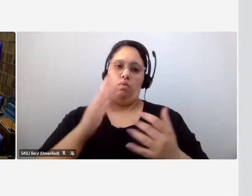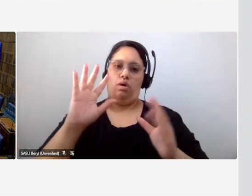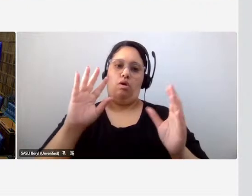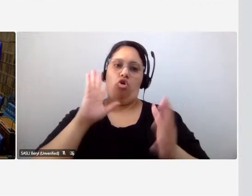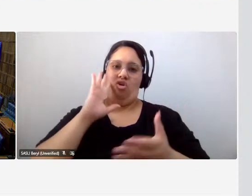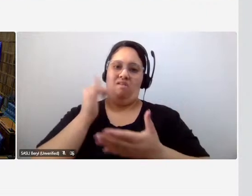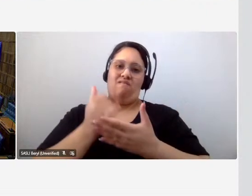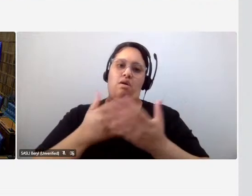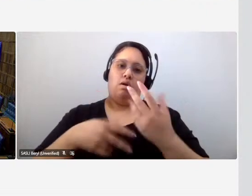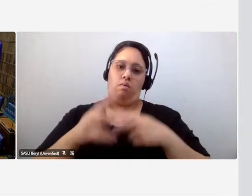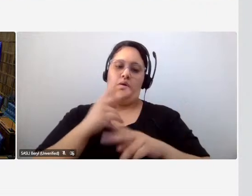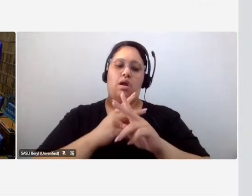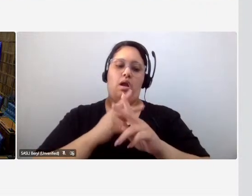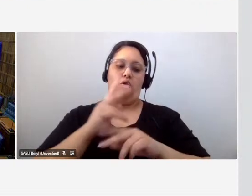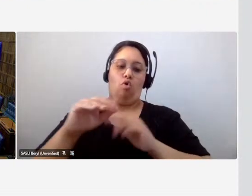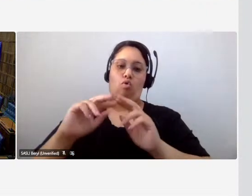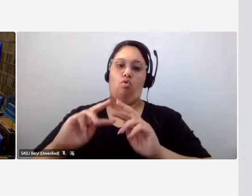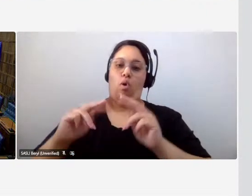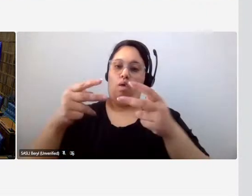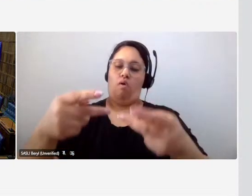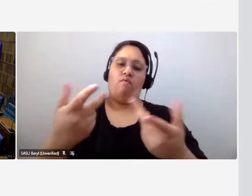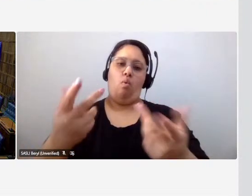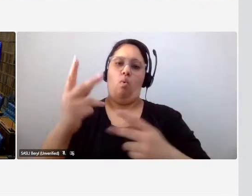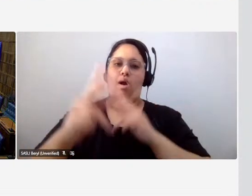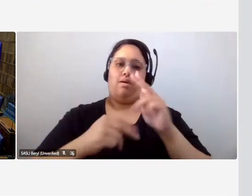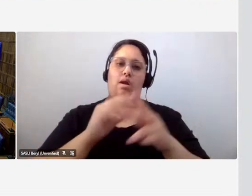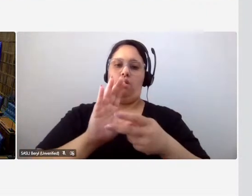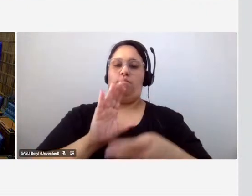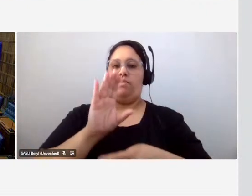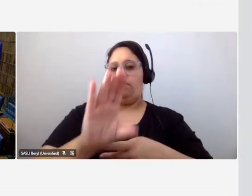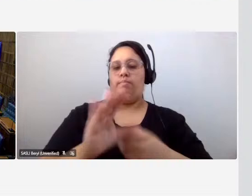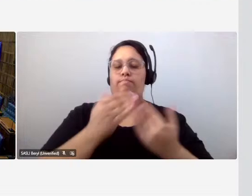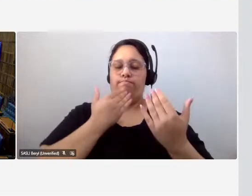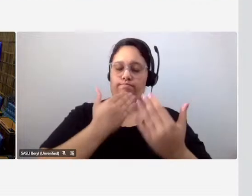reconfirmed as a rollover or a reallocation. Thank you.